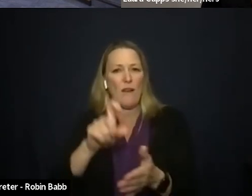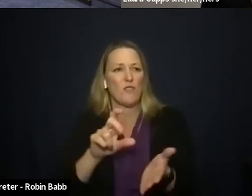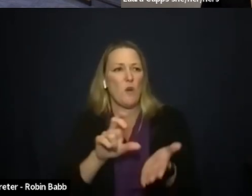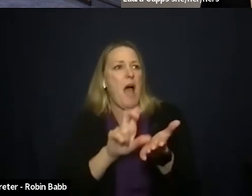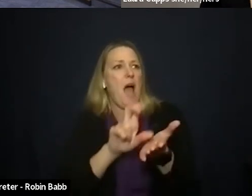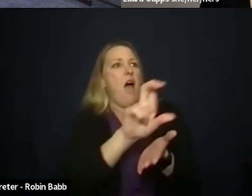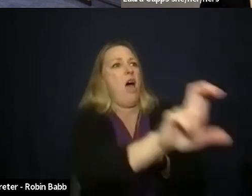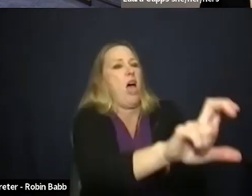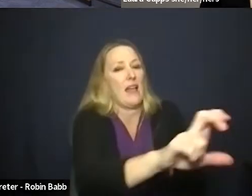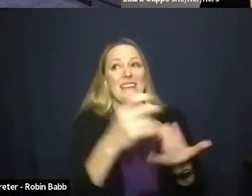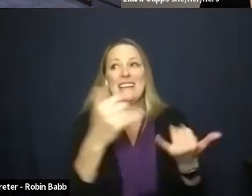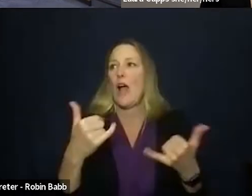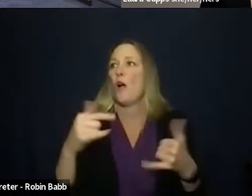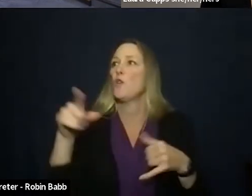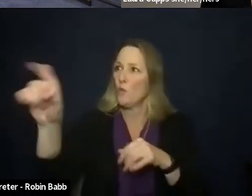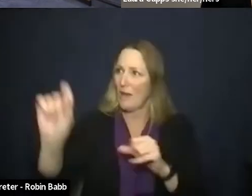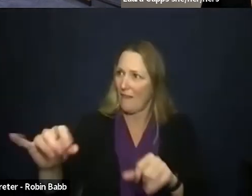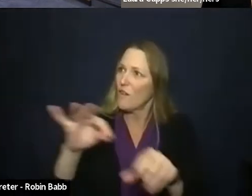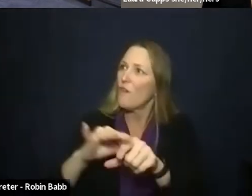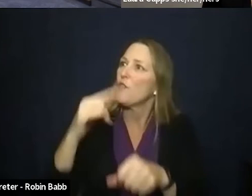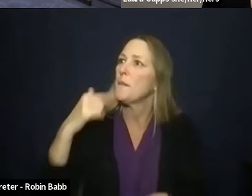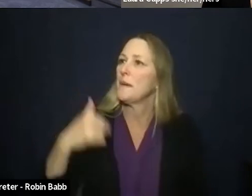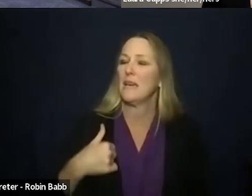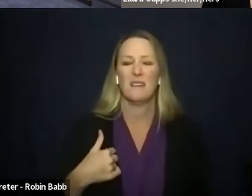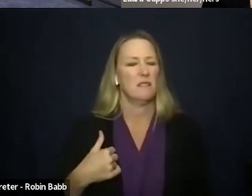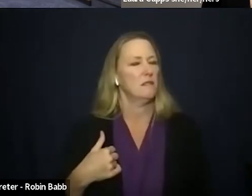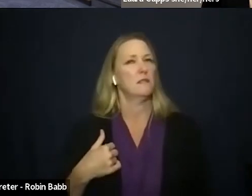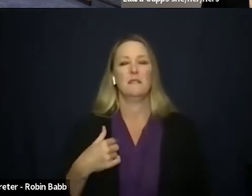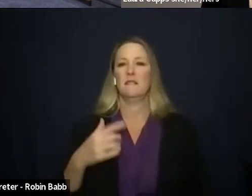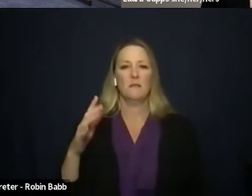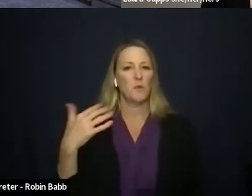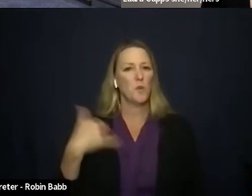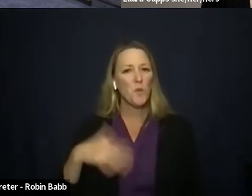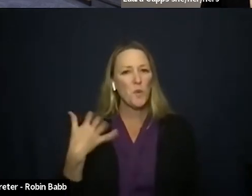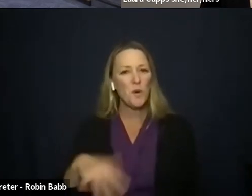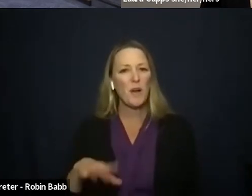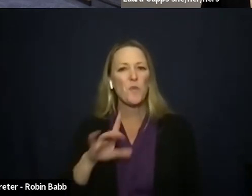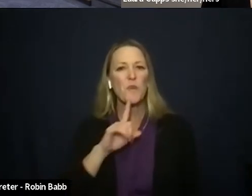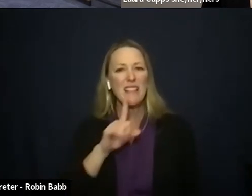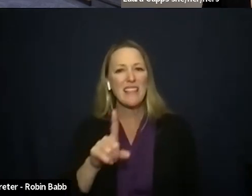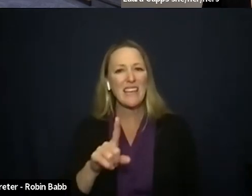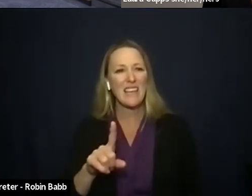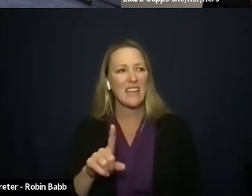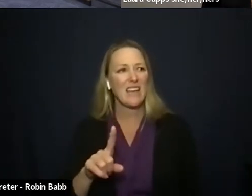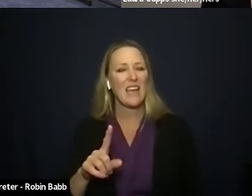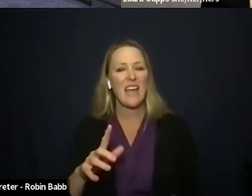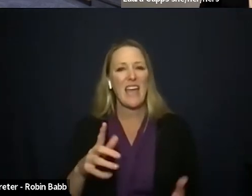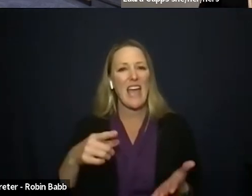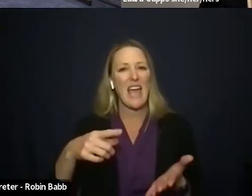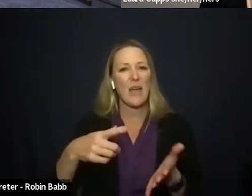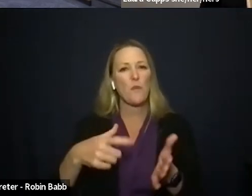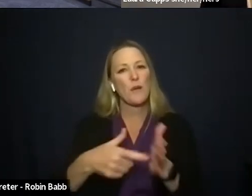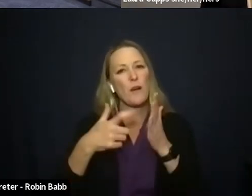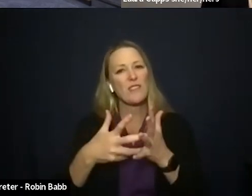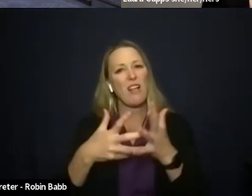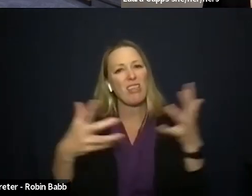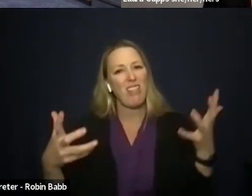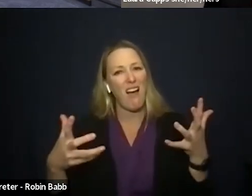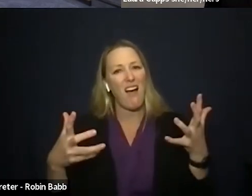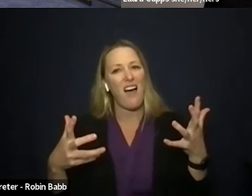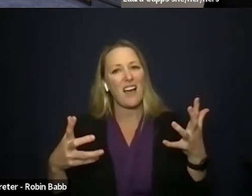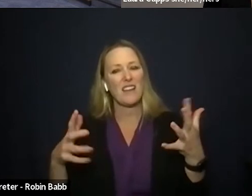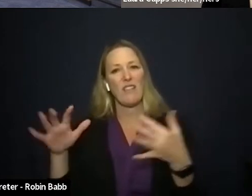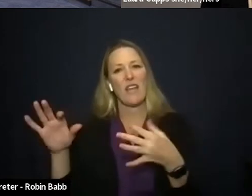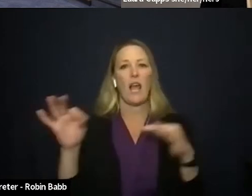it takes away from someone's work historically these have been jobs that people do in